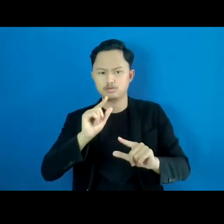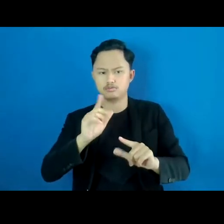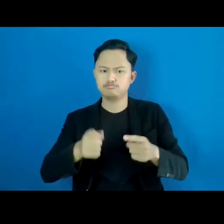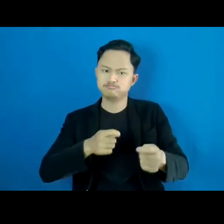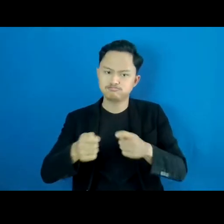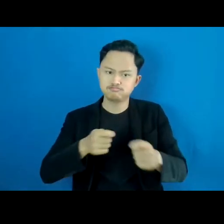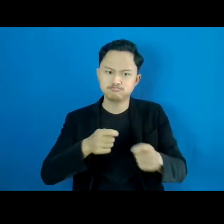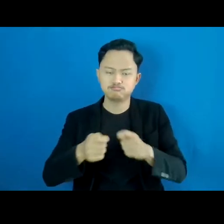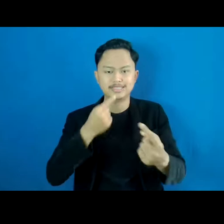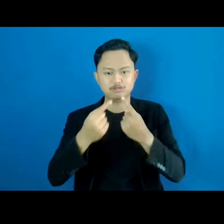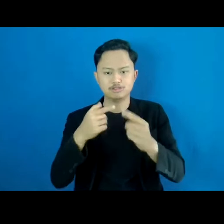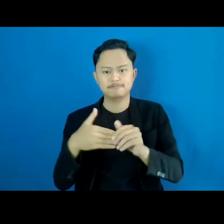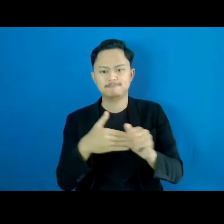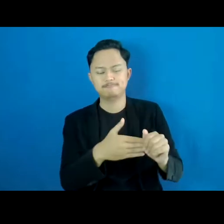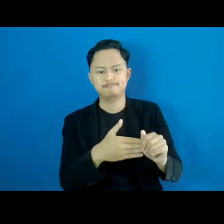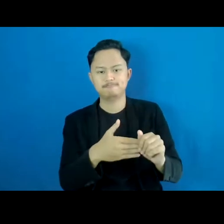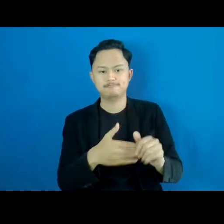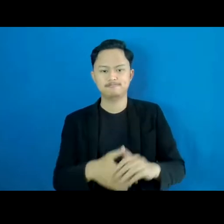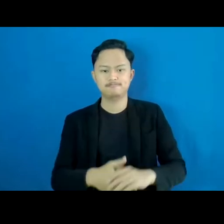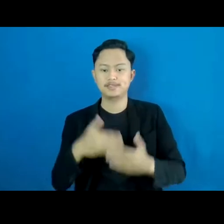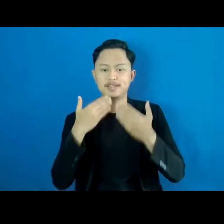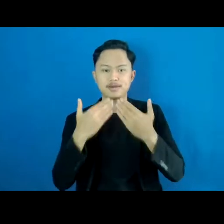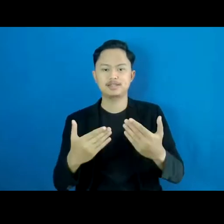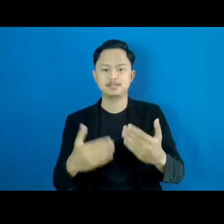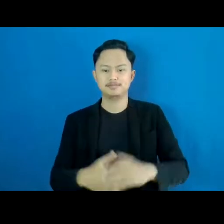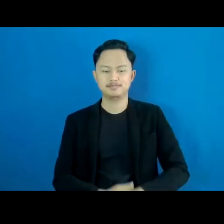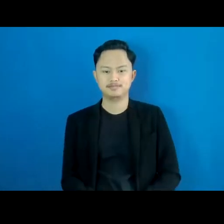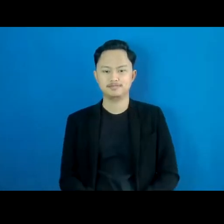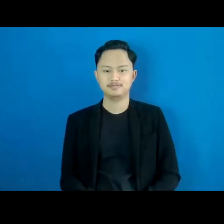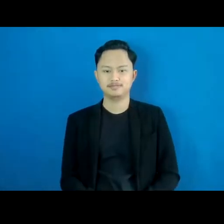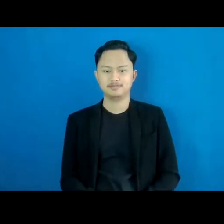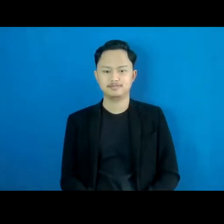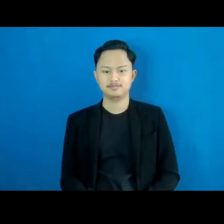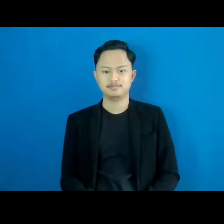our discussion session. Thank you.